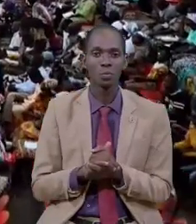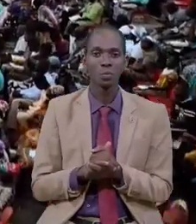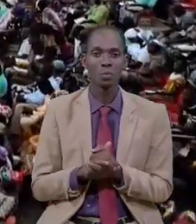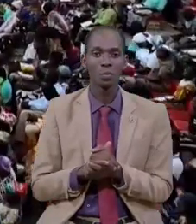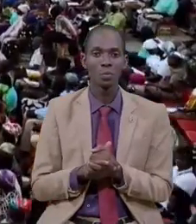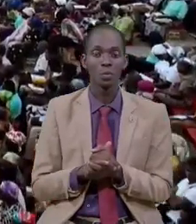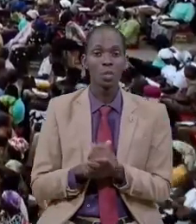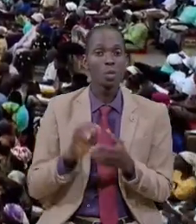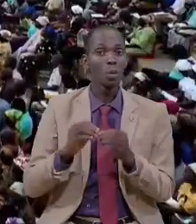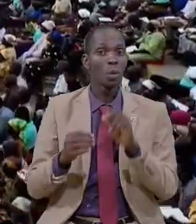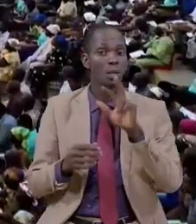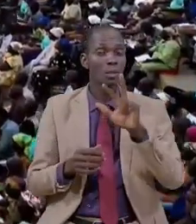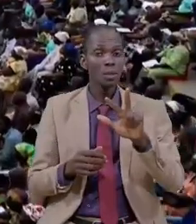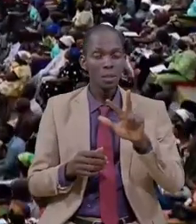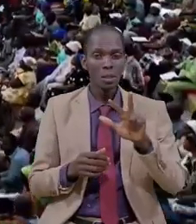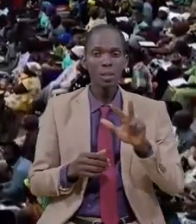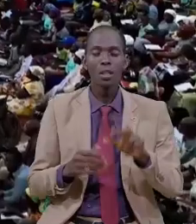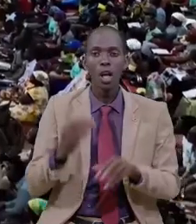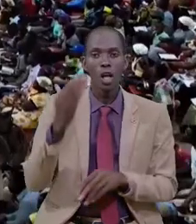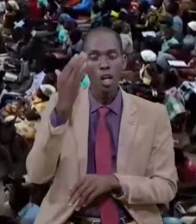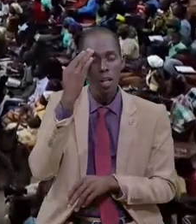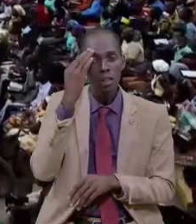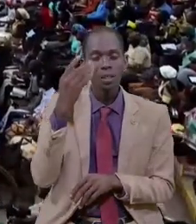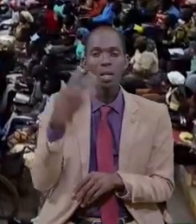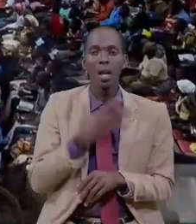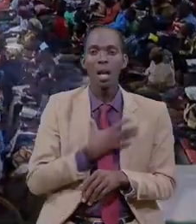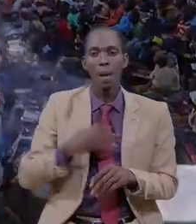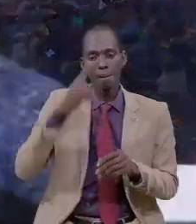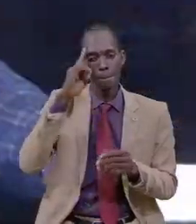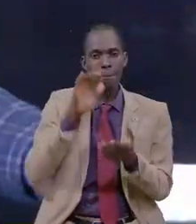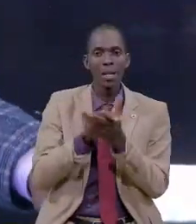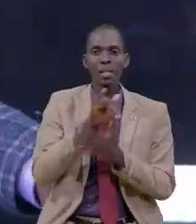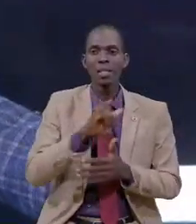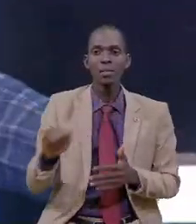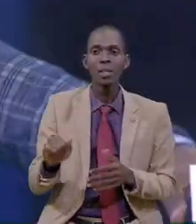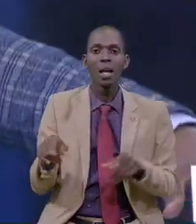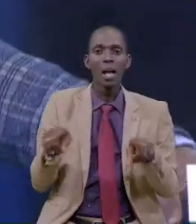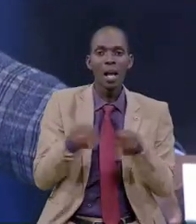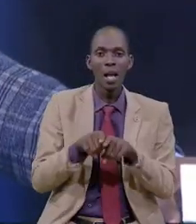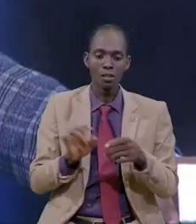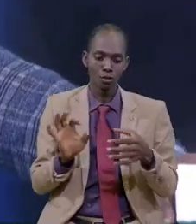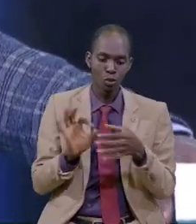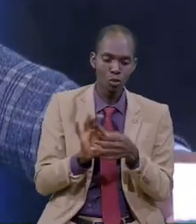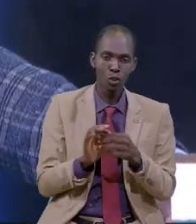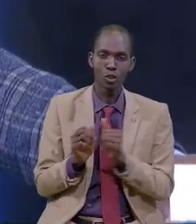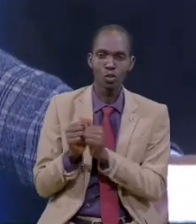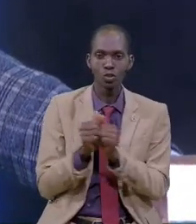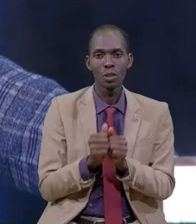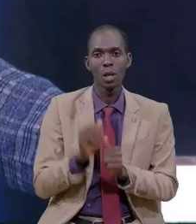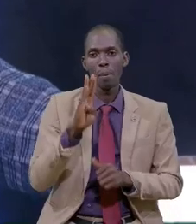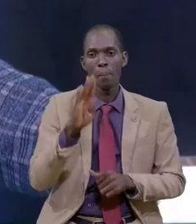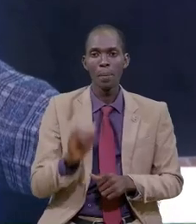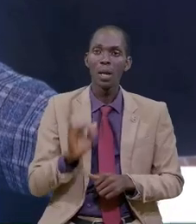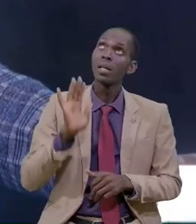Number three, acknowledging and believing as joined together by